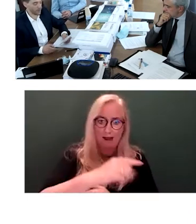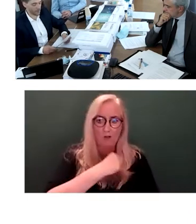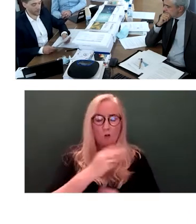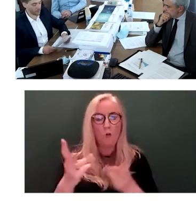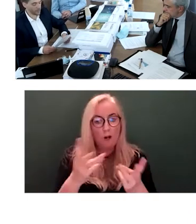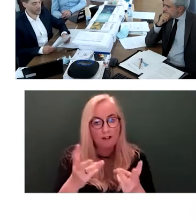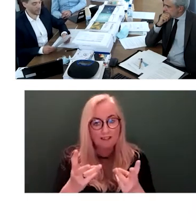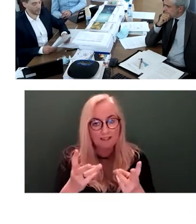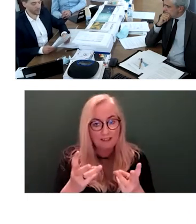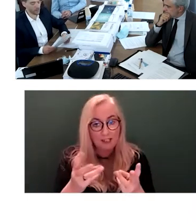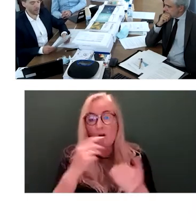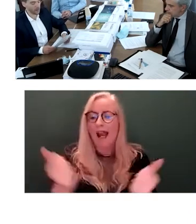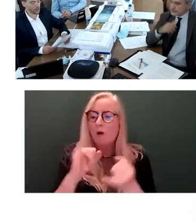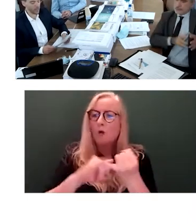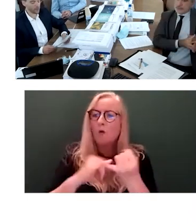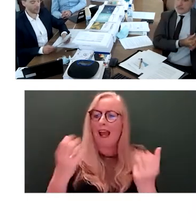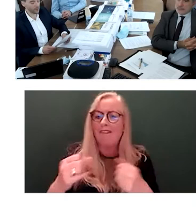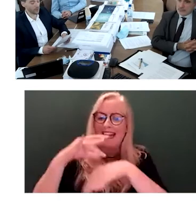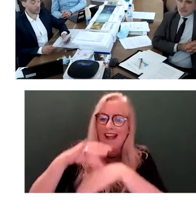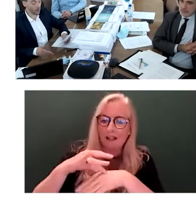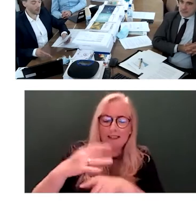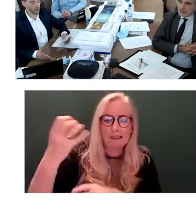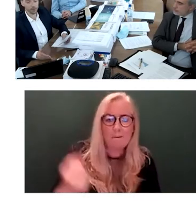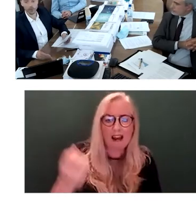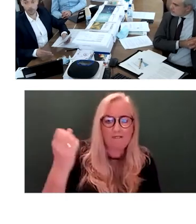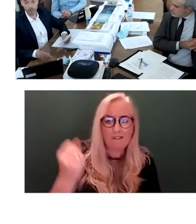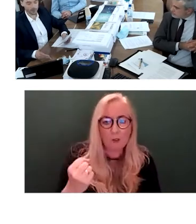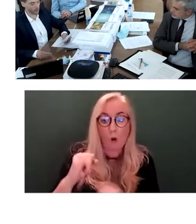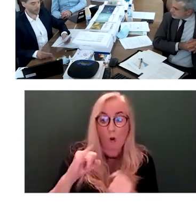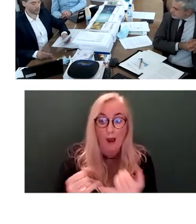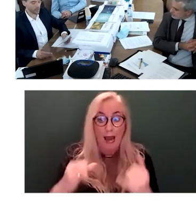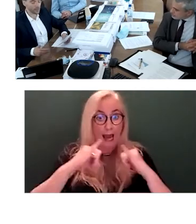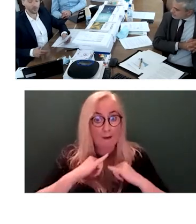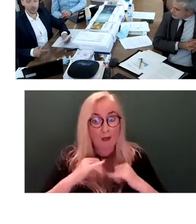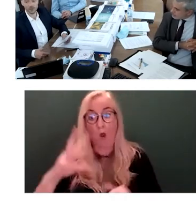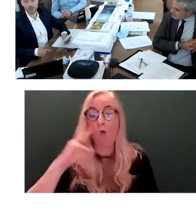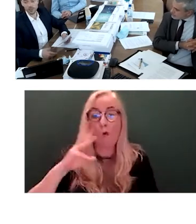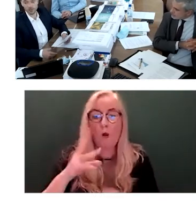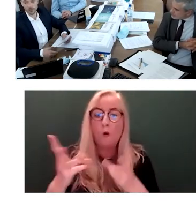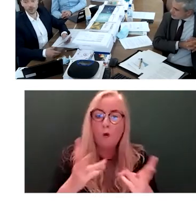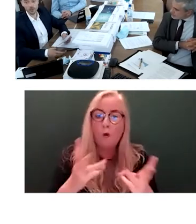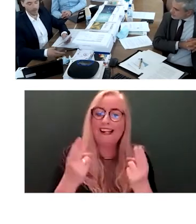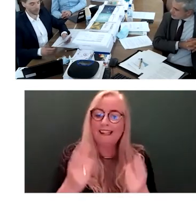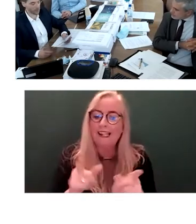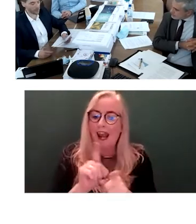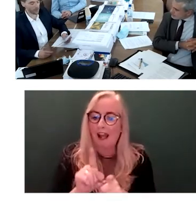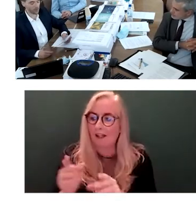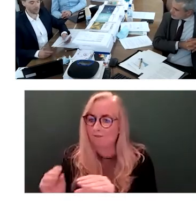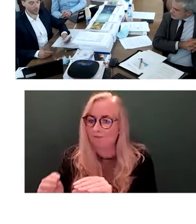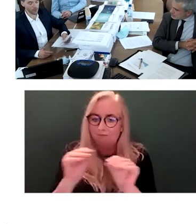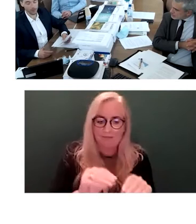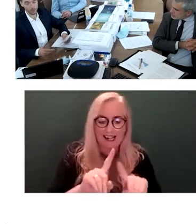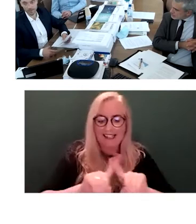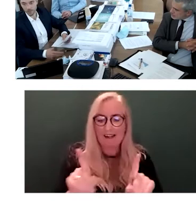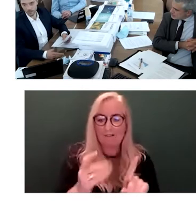are on illness benefits are only able to, who are able and willing to work, need to first transition to another benefit, which is